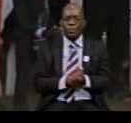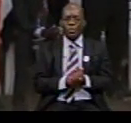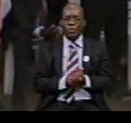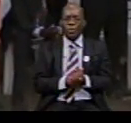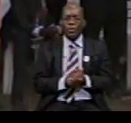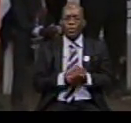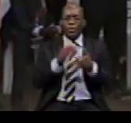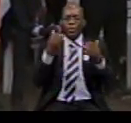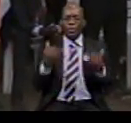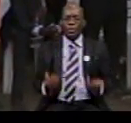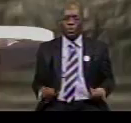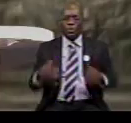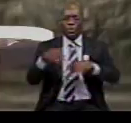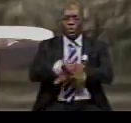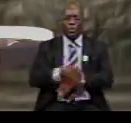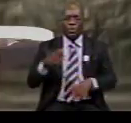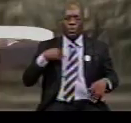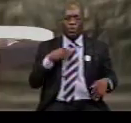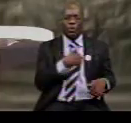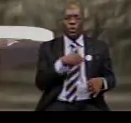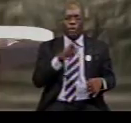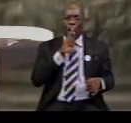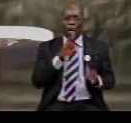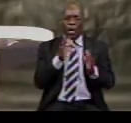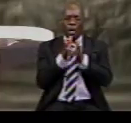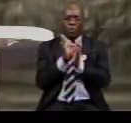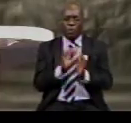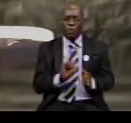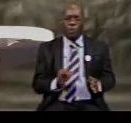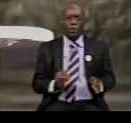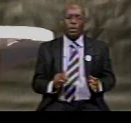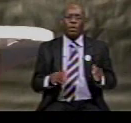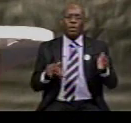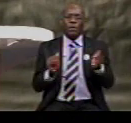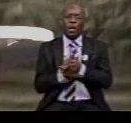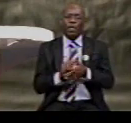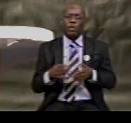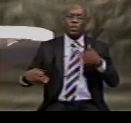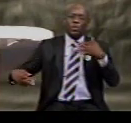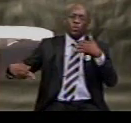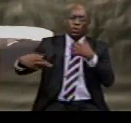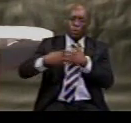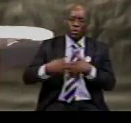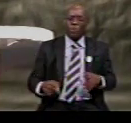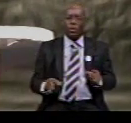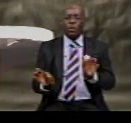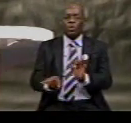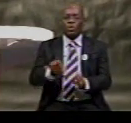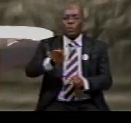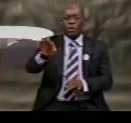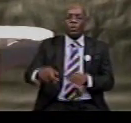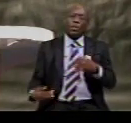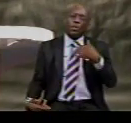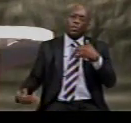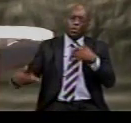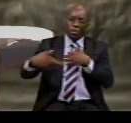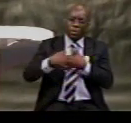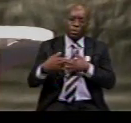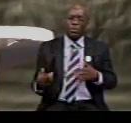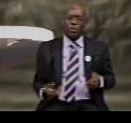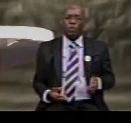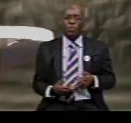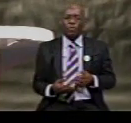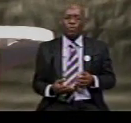Tonight we are praying there be restoration, spiritual restoration,